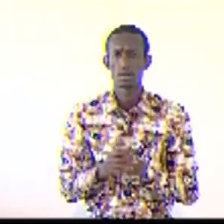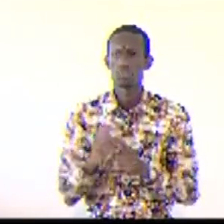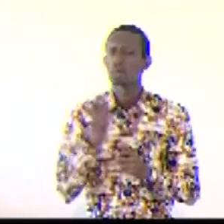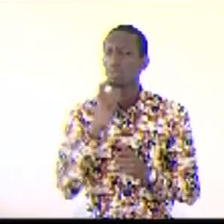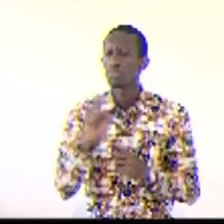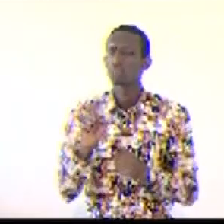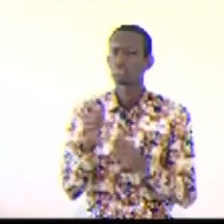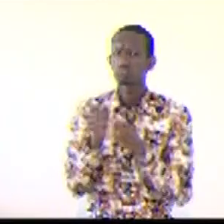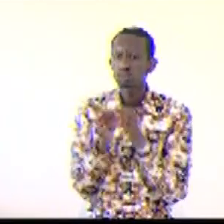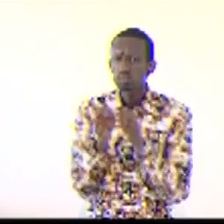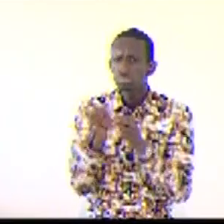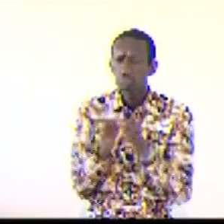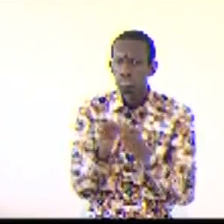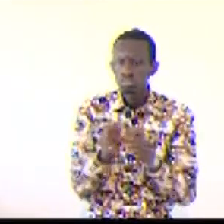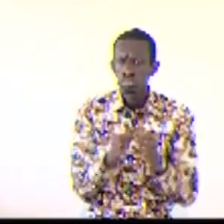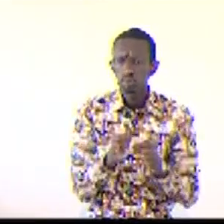in